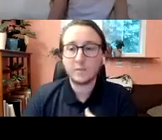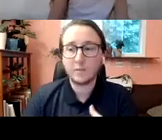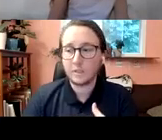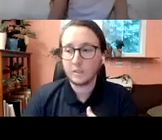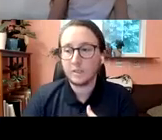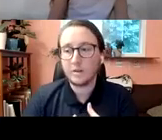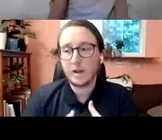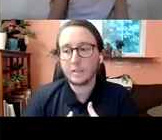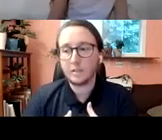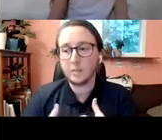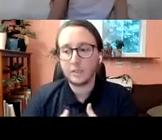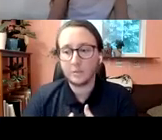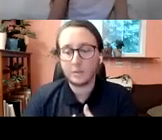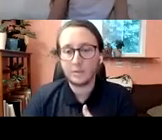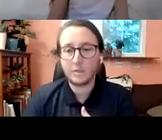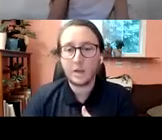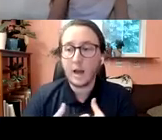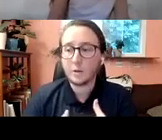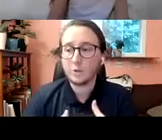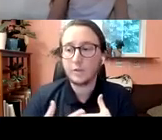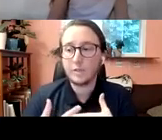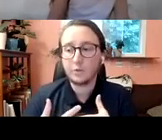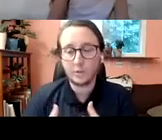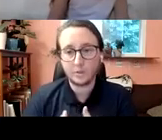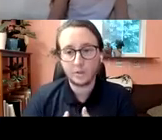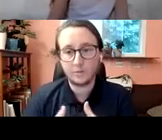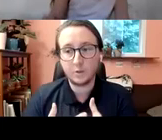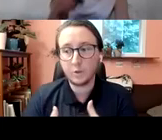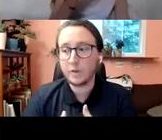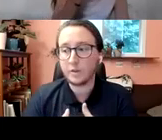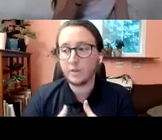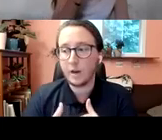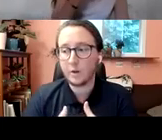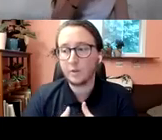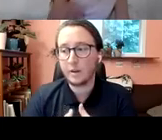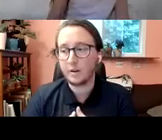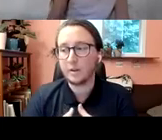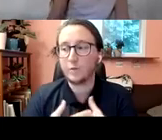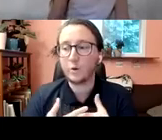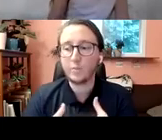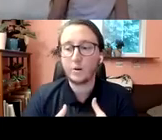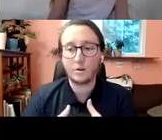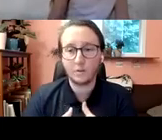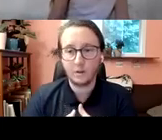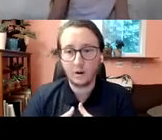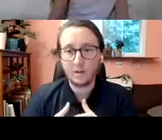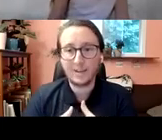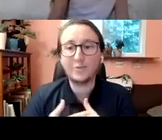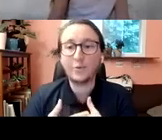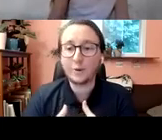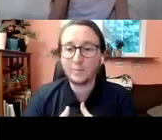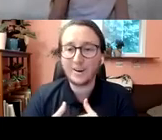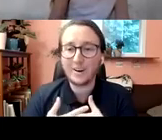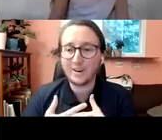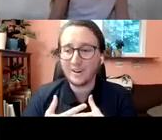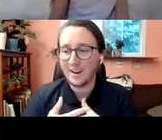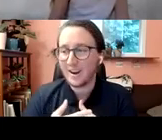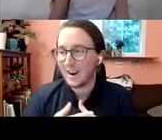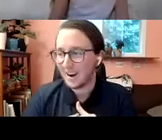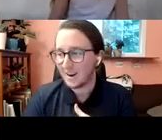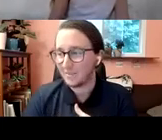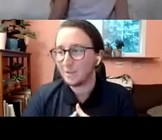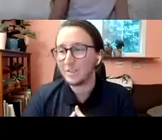Next, the facilitator asked the participants, how do these groups of stories of the healthcare inform